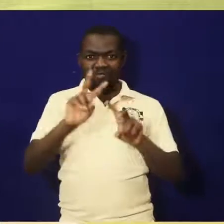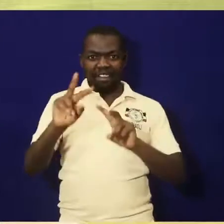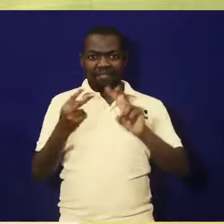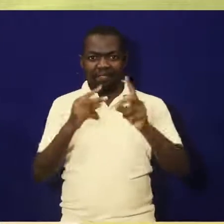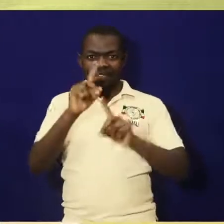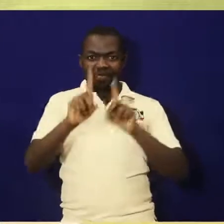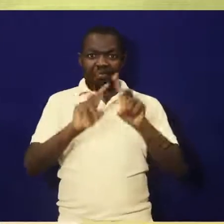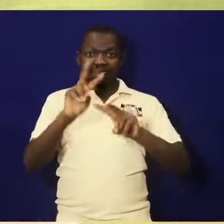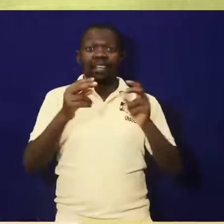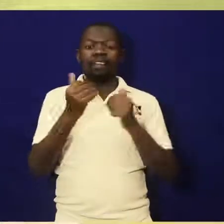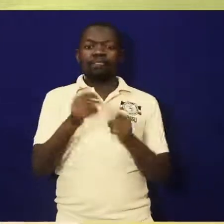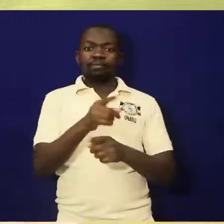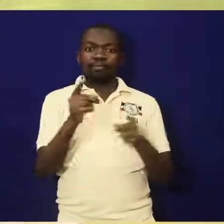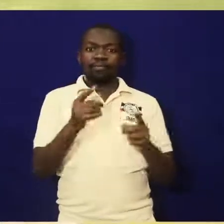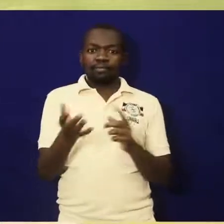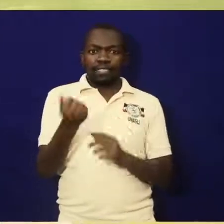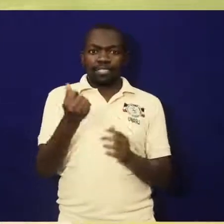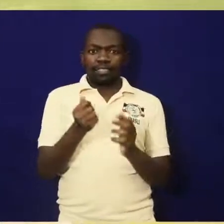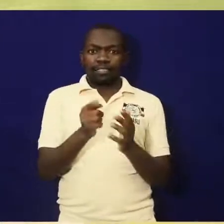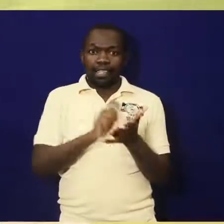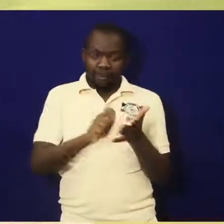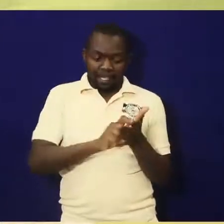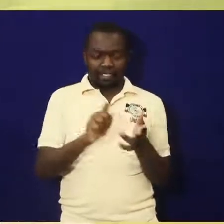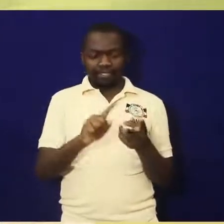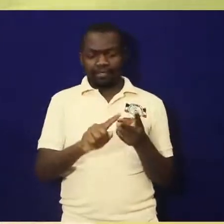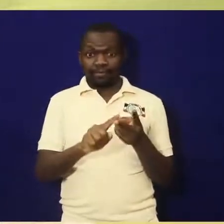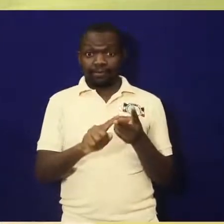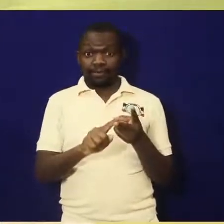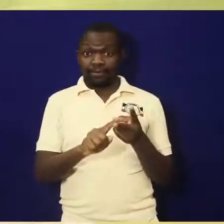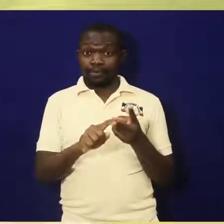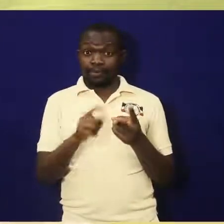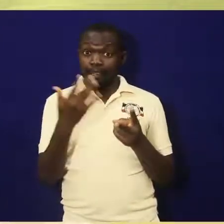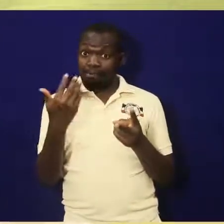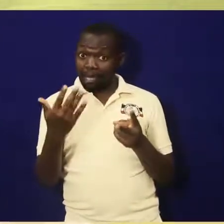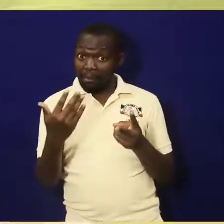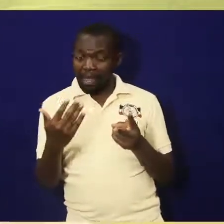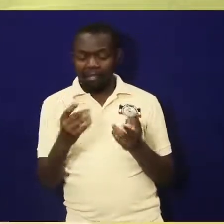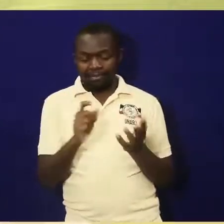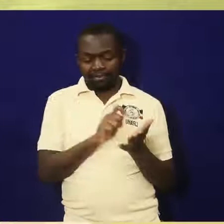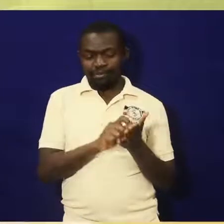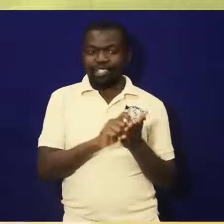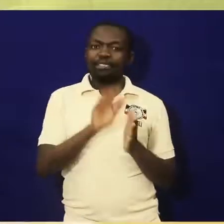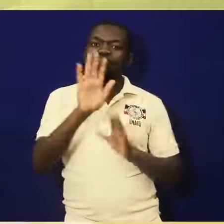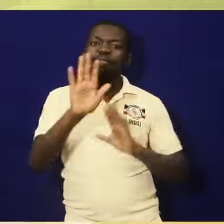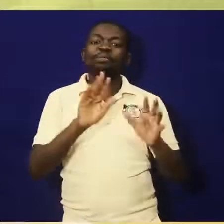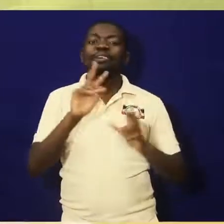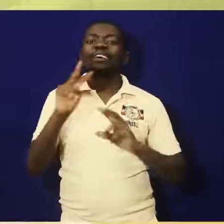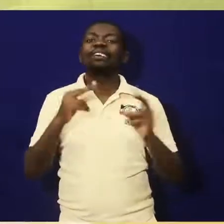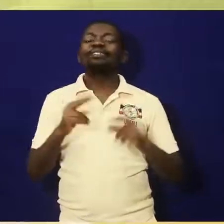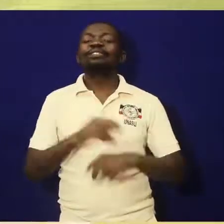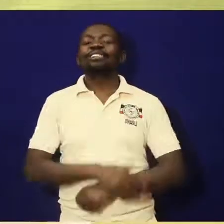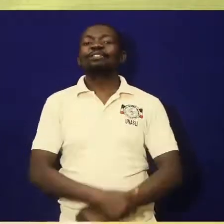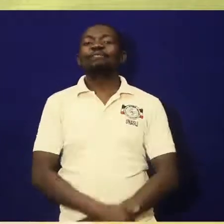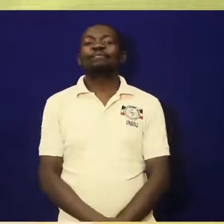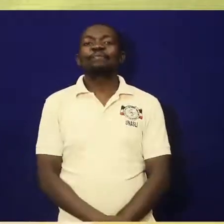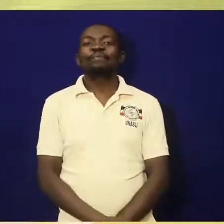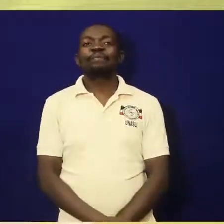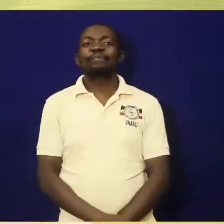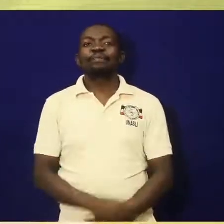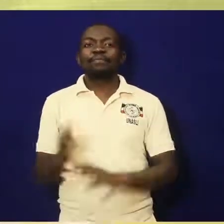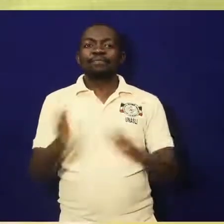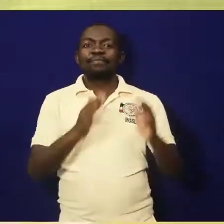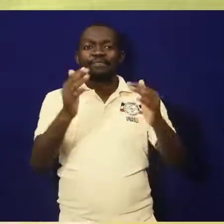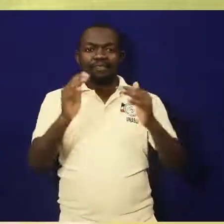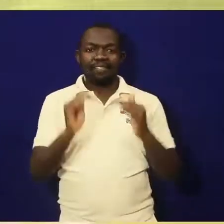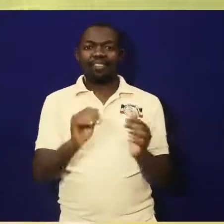You'll get a pen and paper to write your answers. You'll then